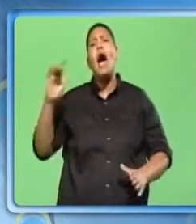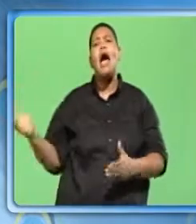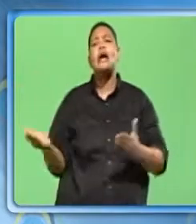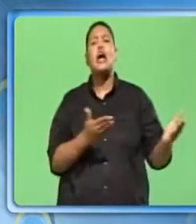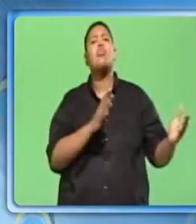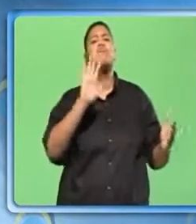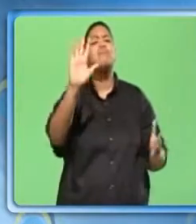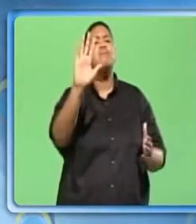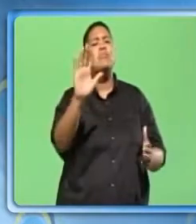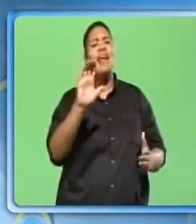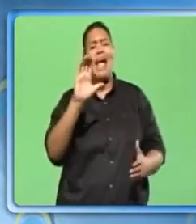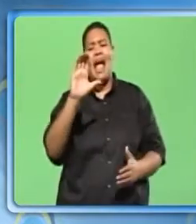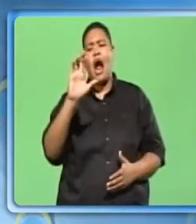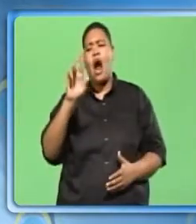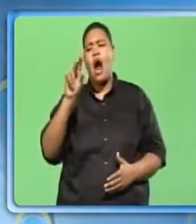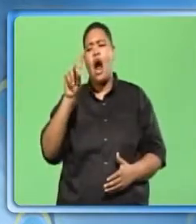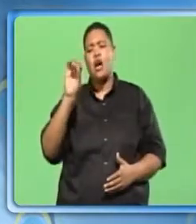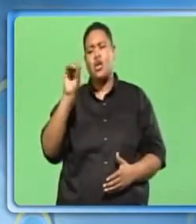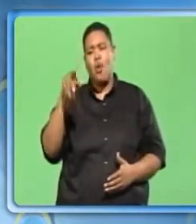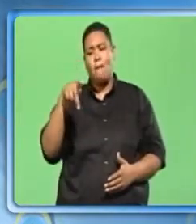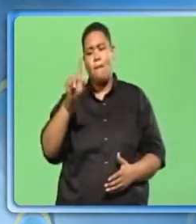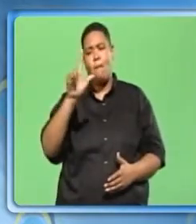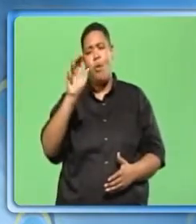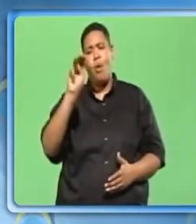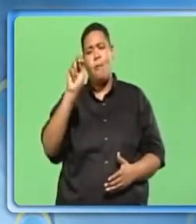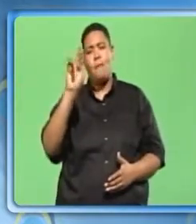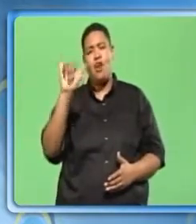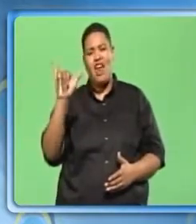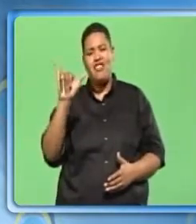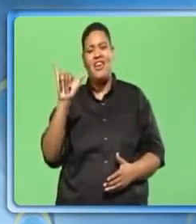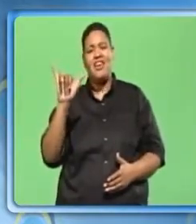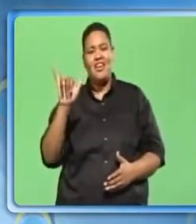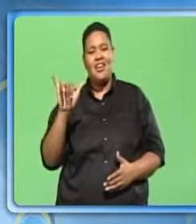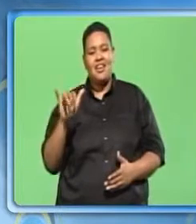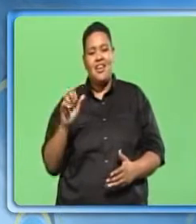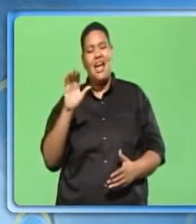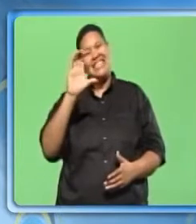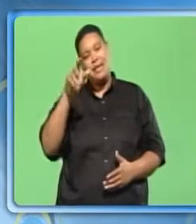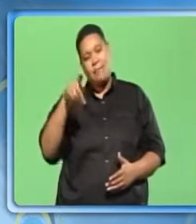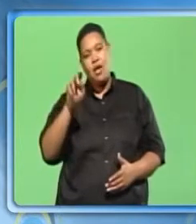out cardiopulmonary resuscitations, CPR.